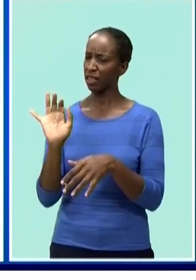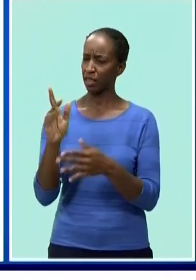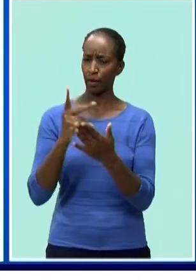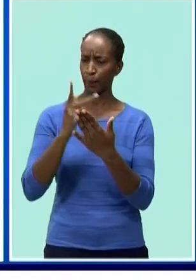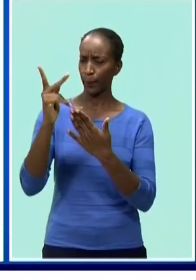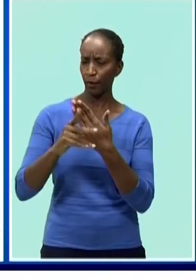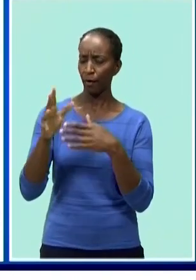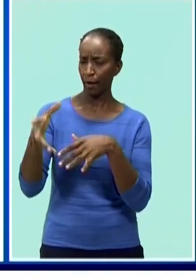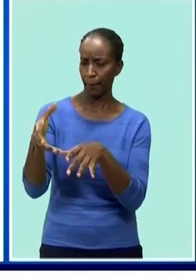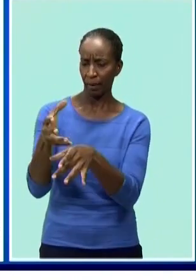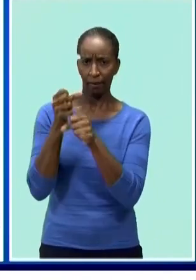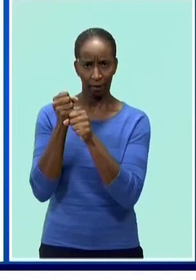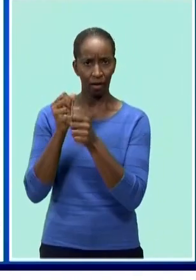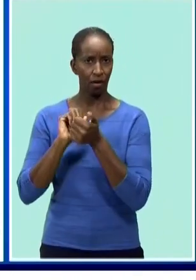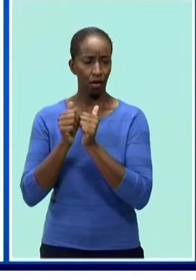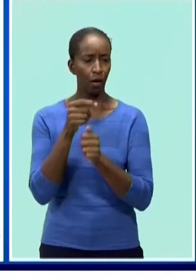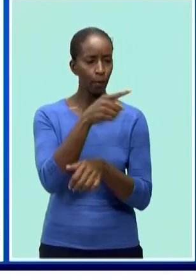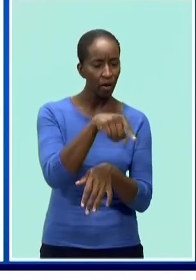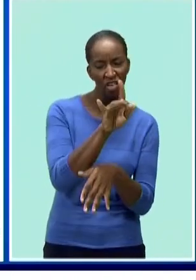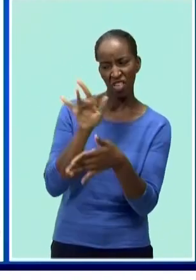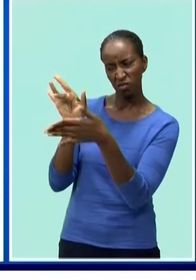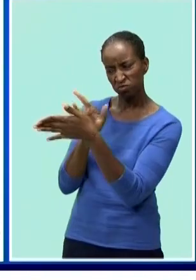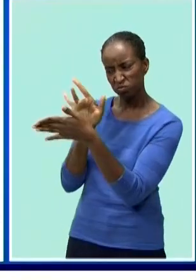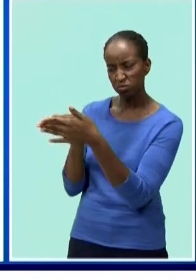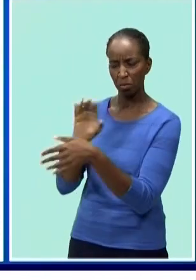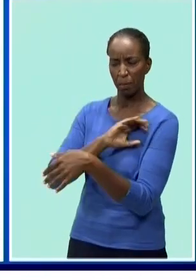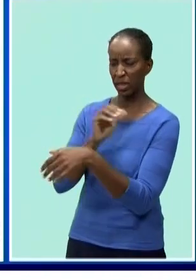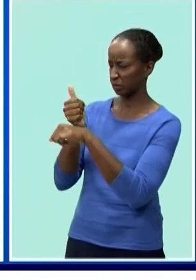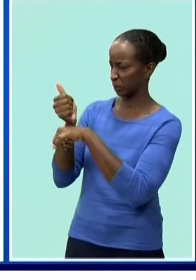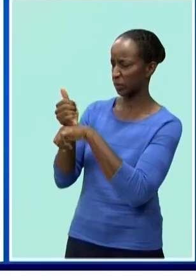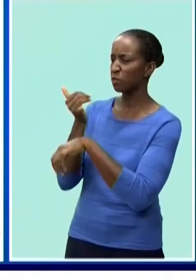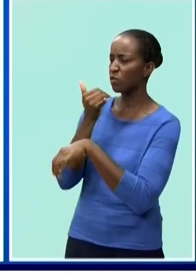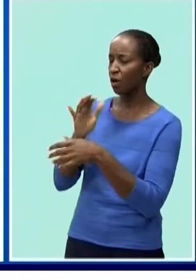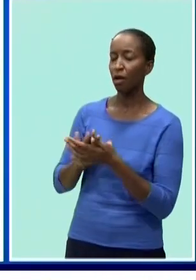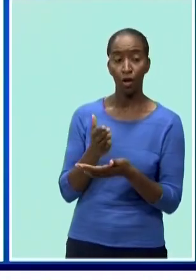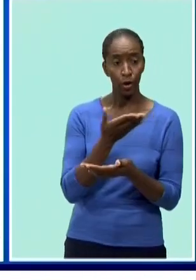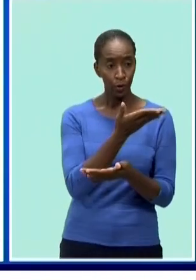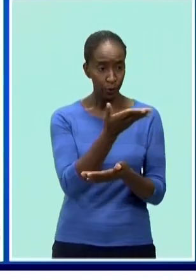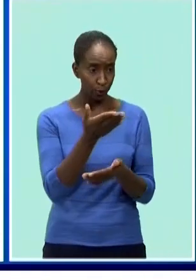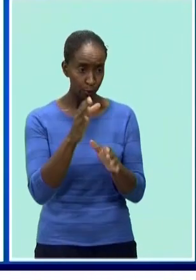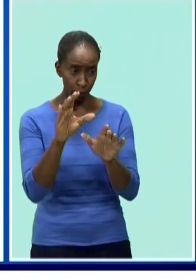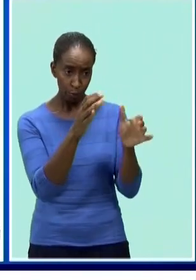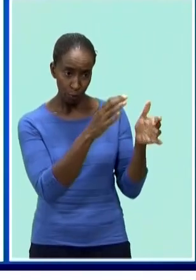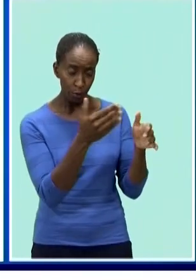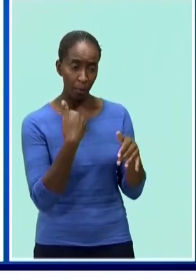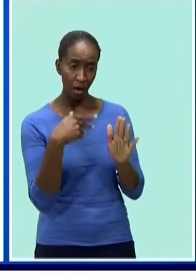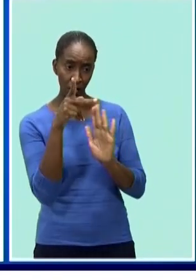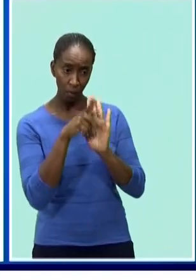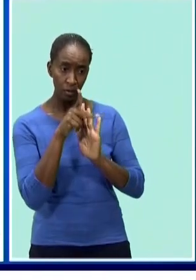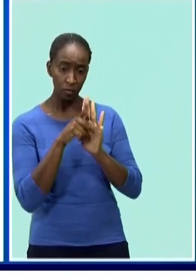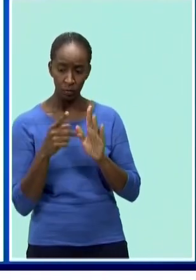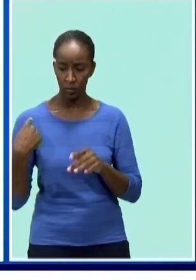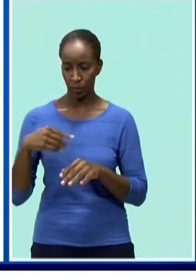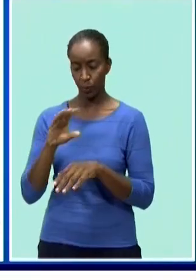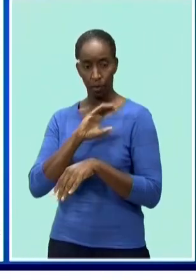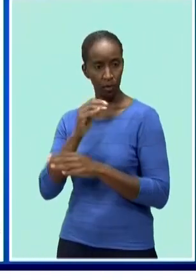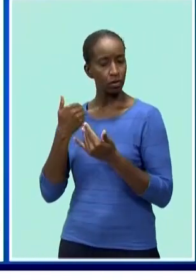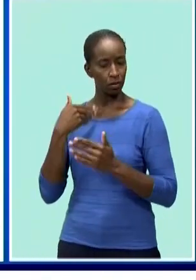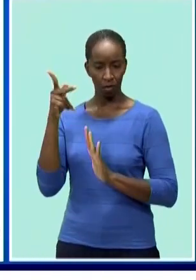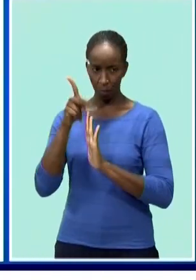Matt has a policy, that is no business to the Trinidad and Tobago Police Service. We have our policy. He stressed the incident was not a witch hunt and